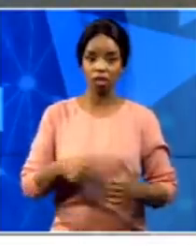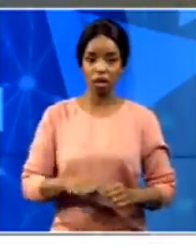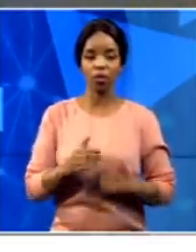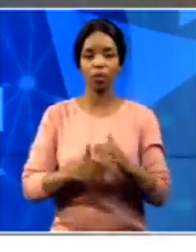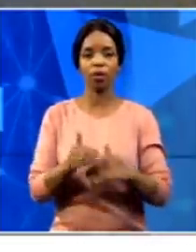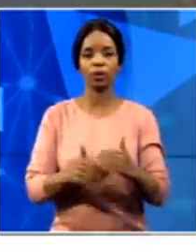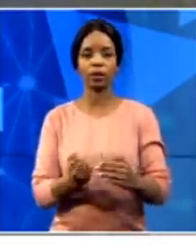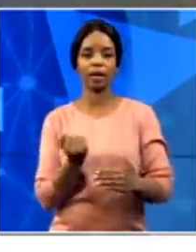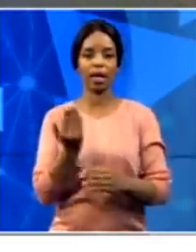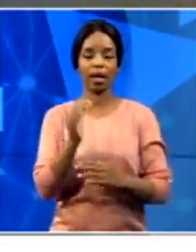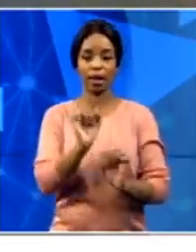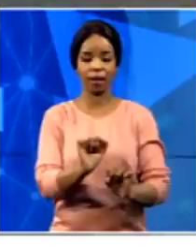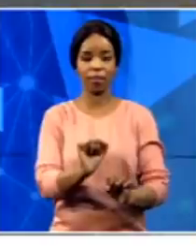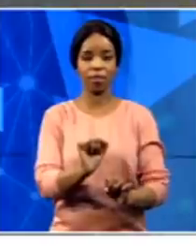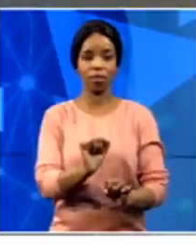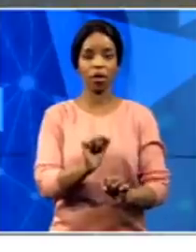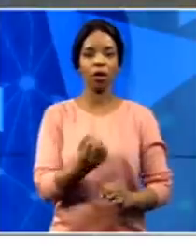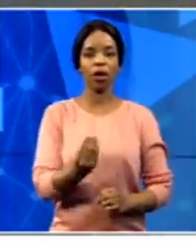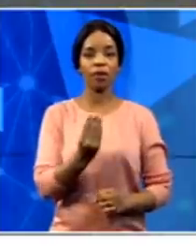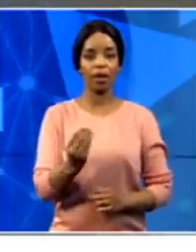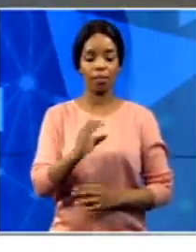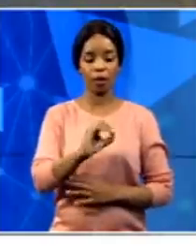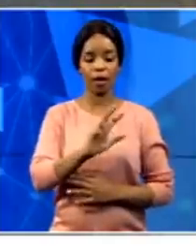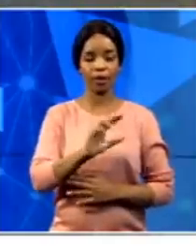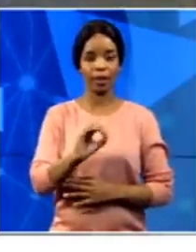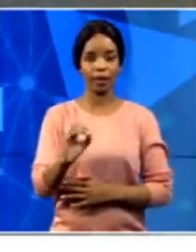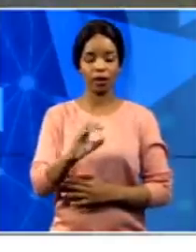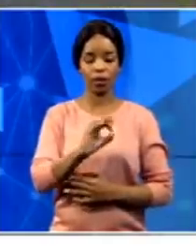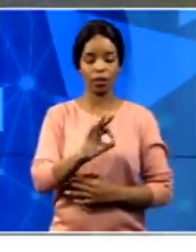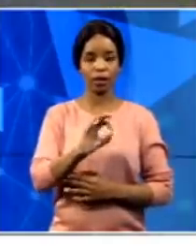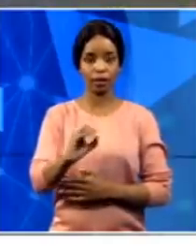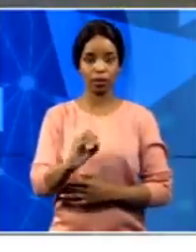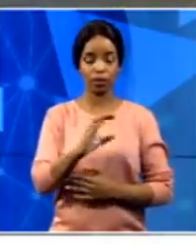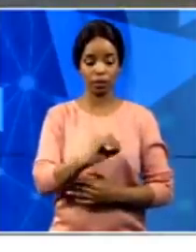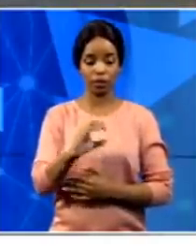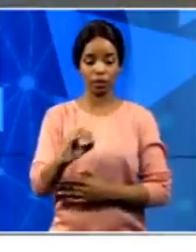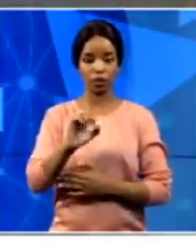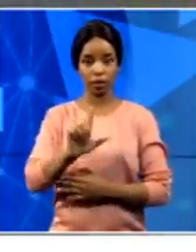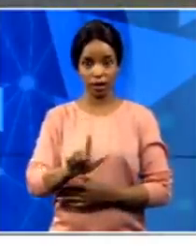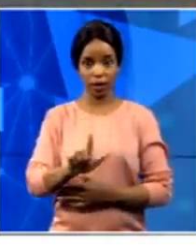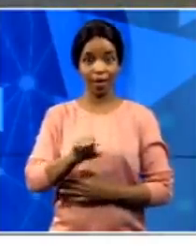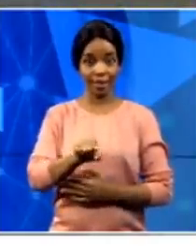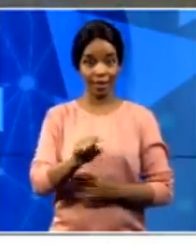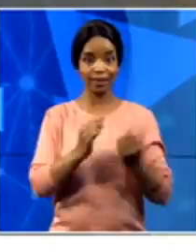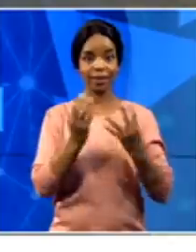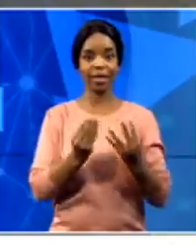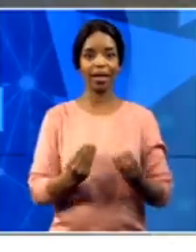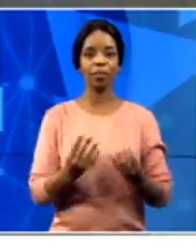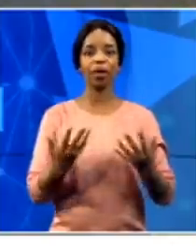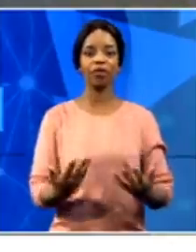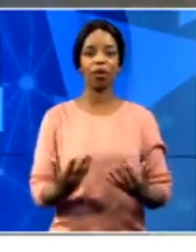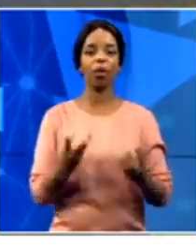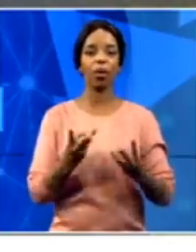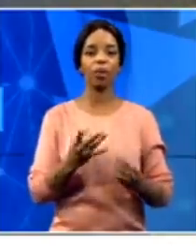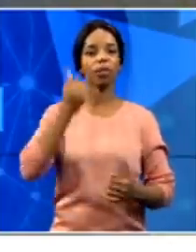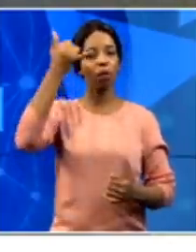our toll-free number, 0800 030 007. That number is intended for callers to give us